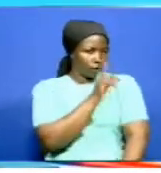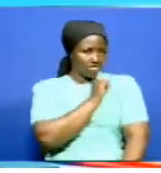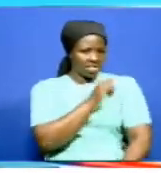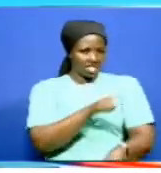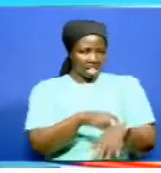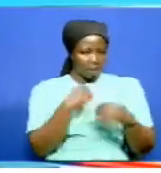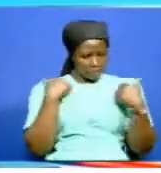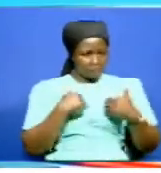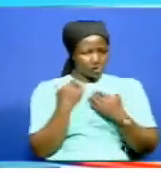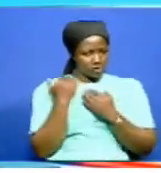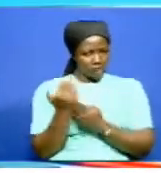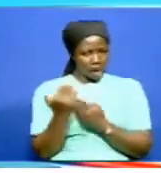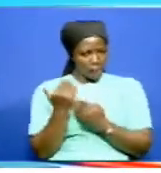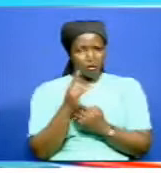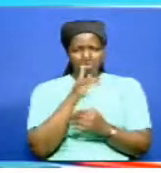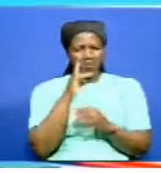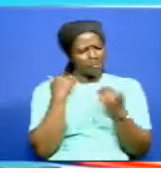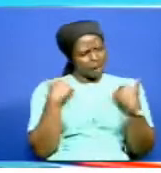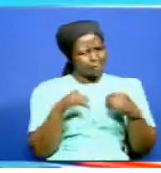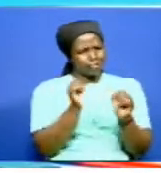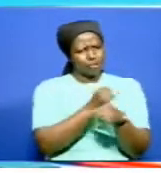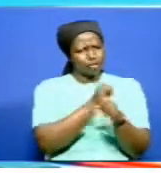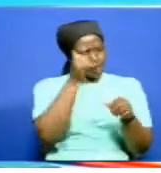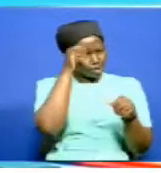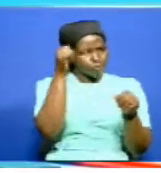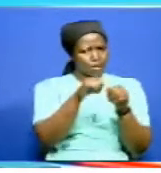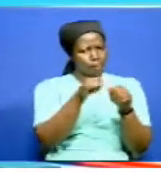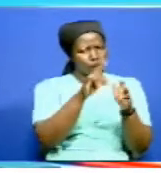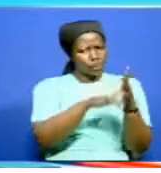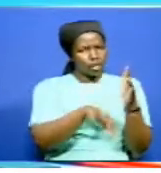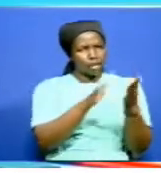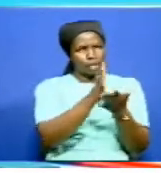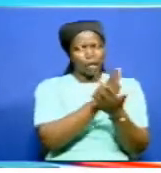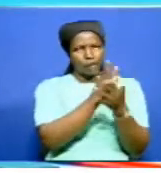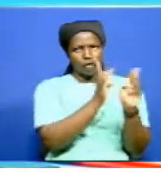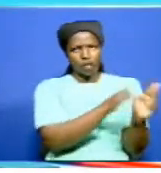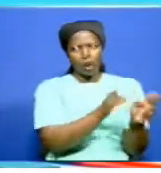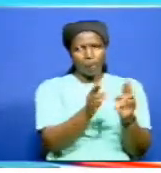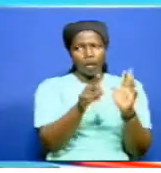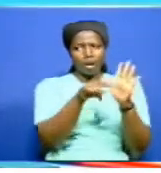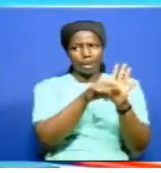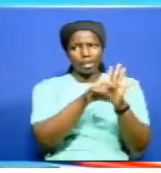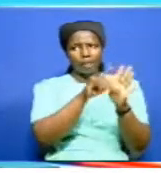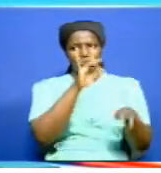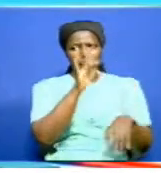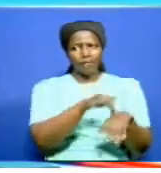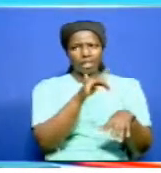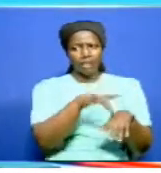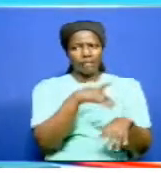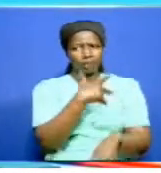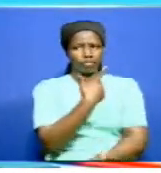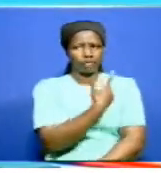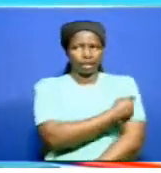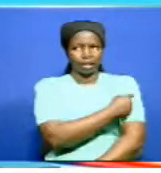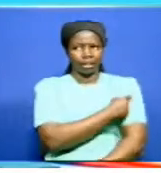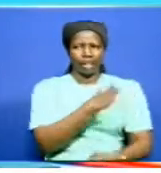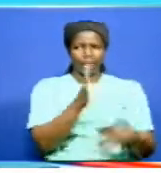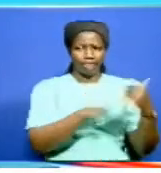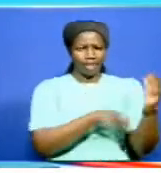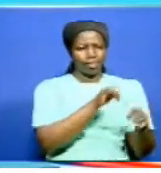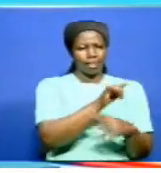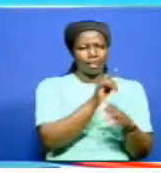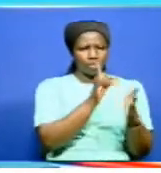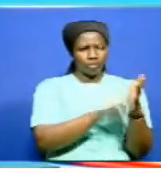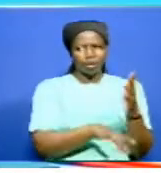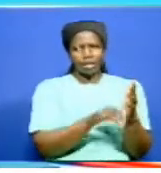exactly remember what are some of the normal side effects of a vaccine other than this one. What are some of